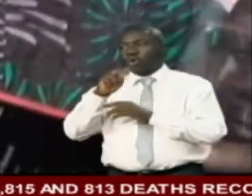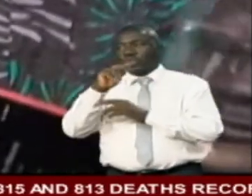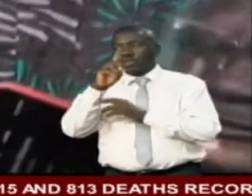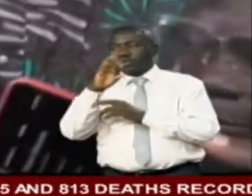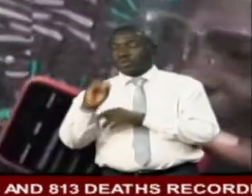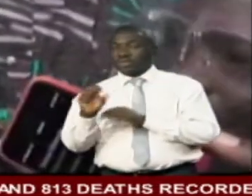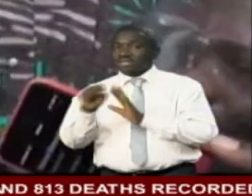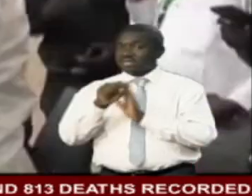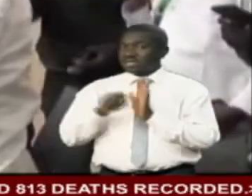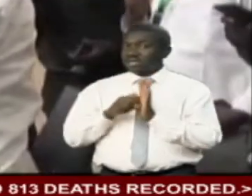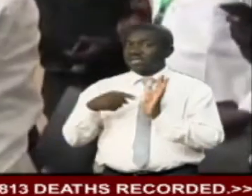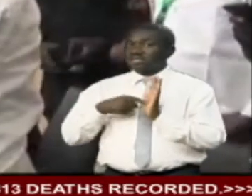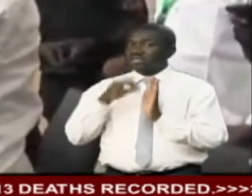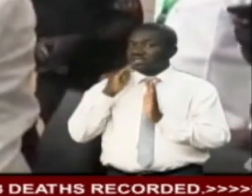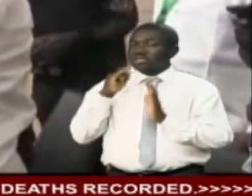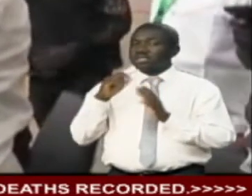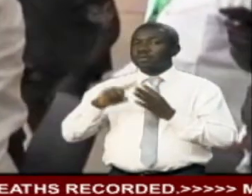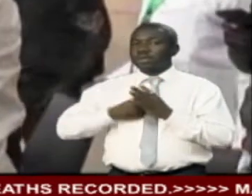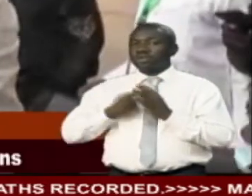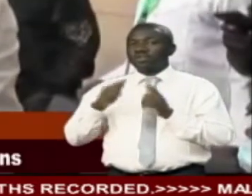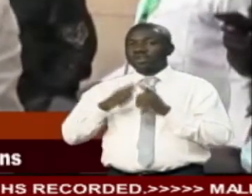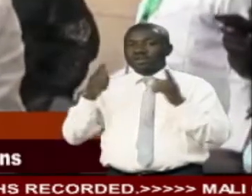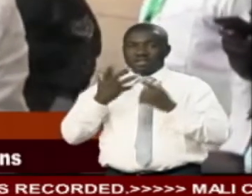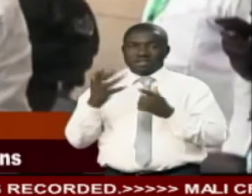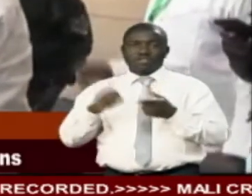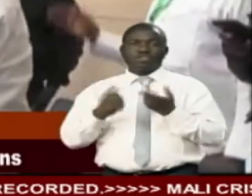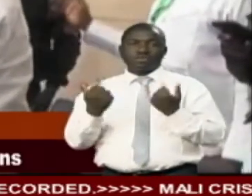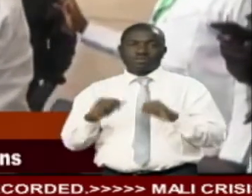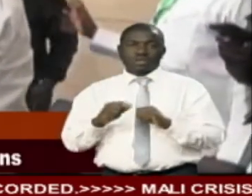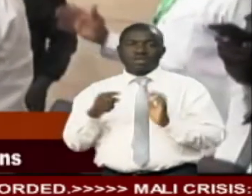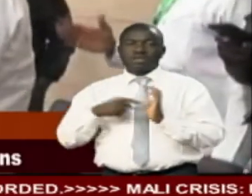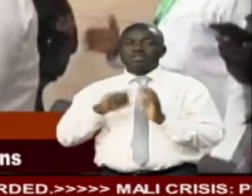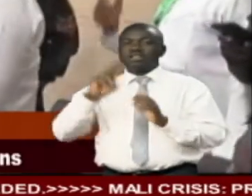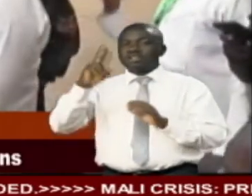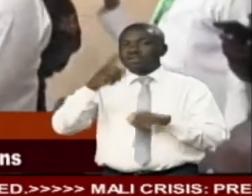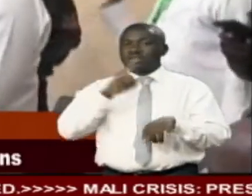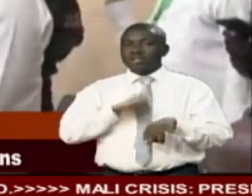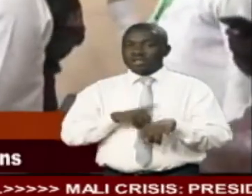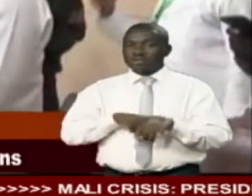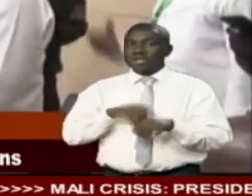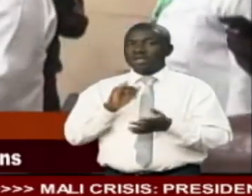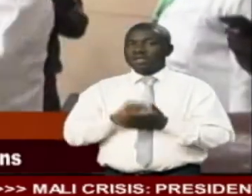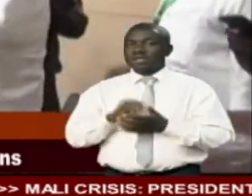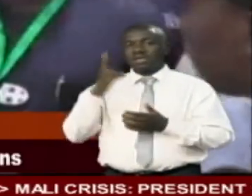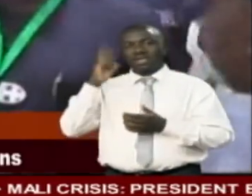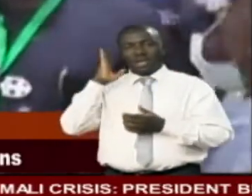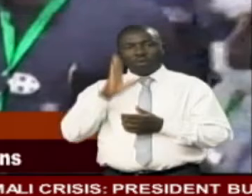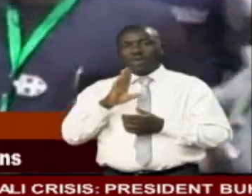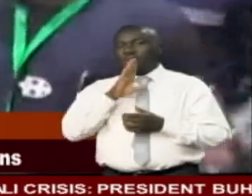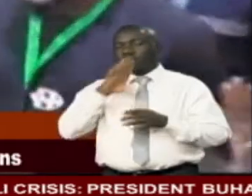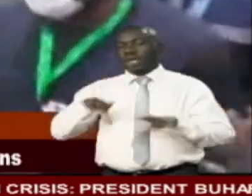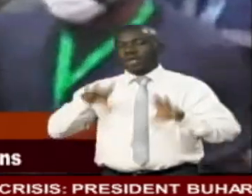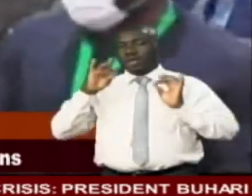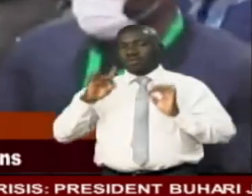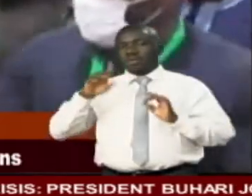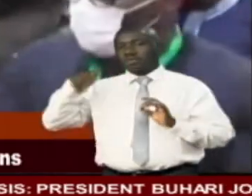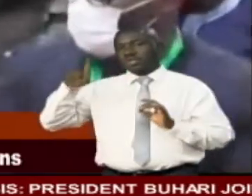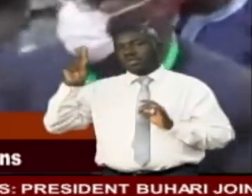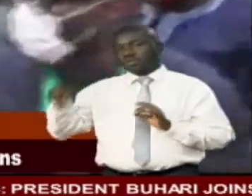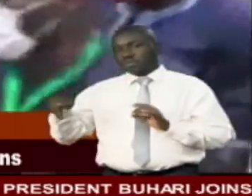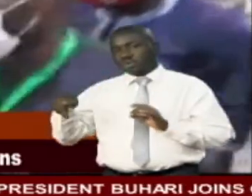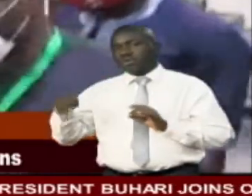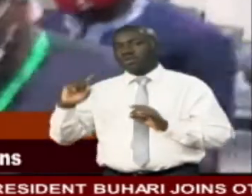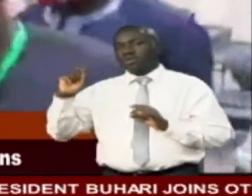great things to come. This is the second time Eyipayo Jegede will be picking PDP governorship ticket, having lost